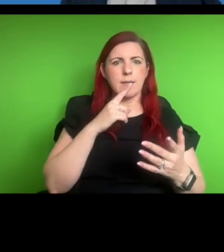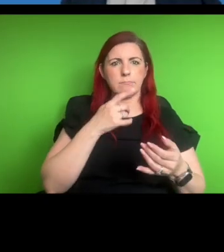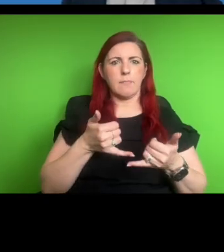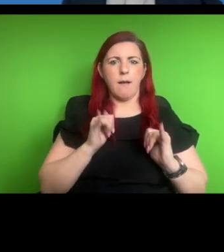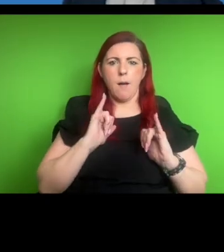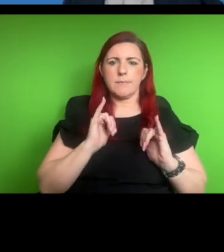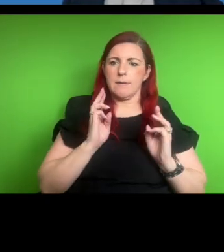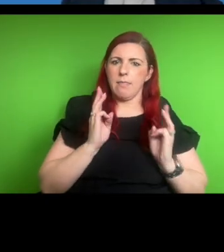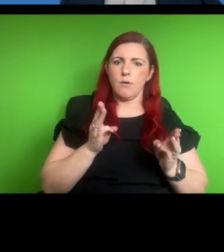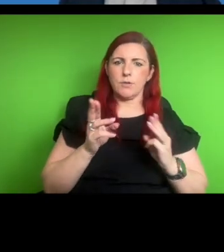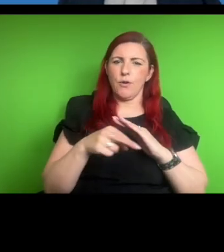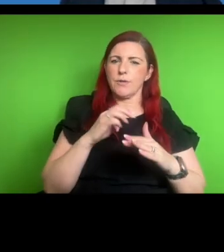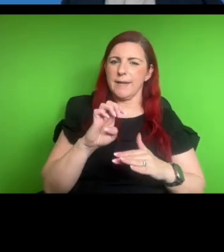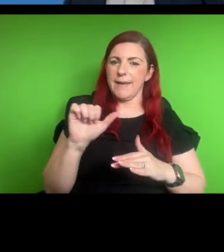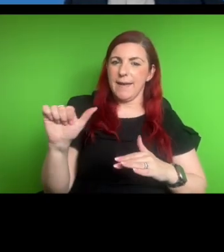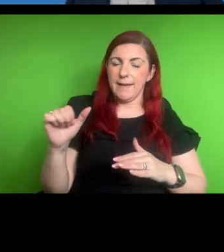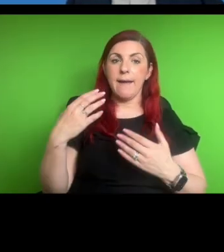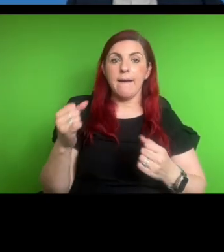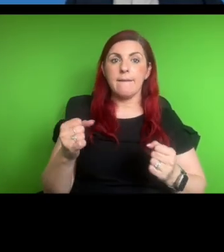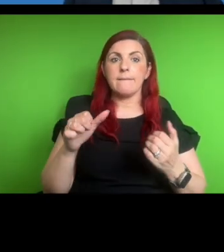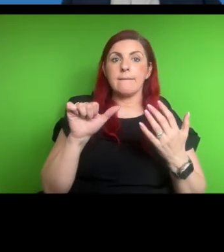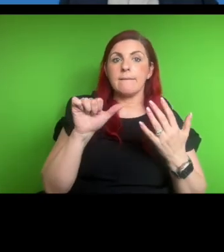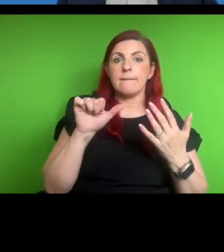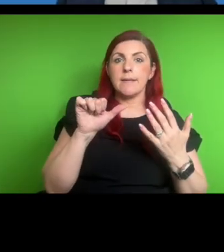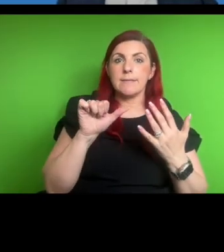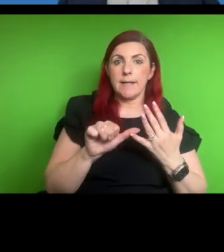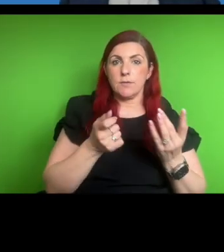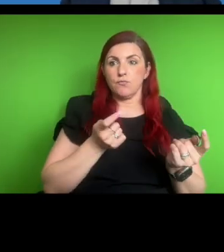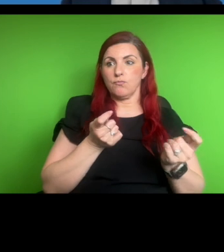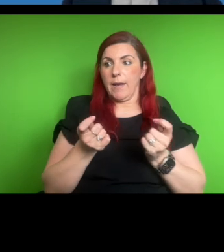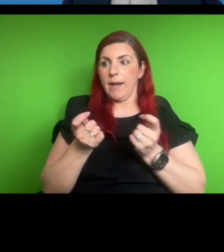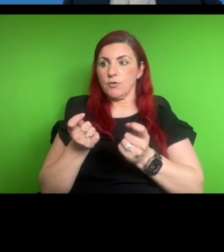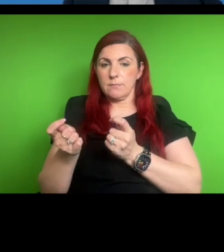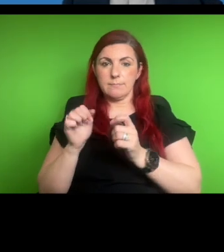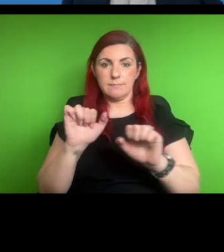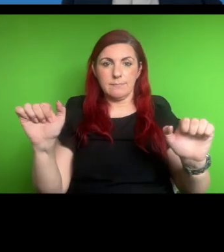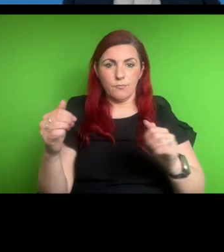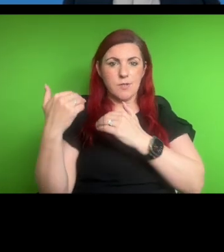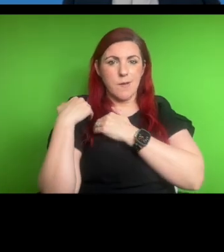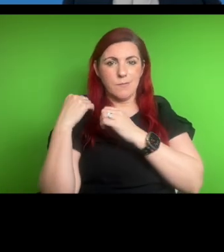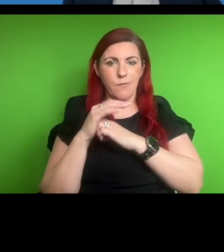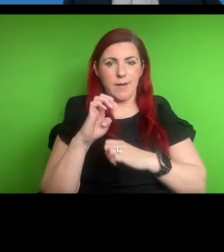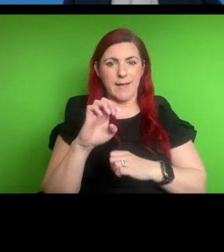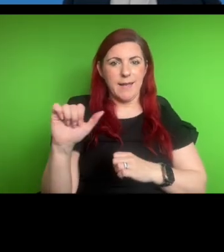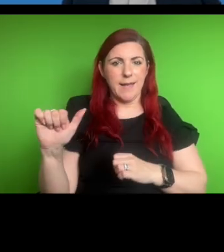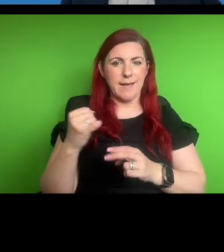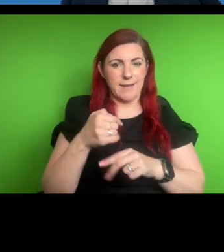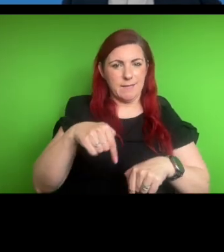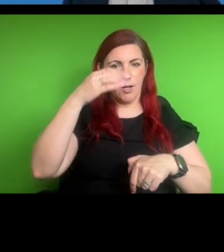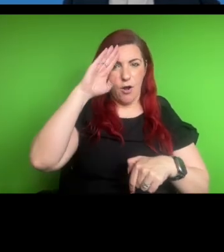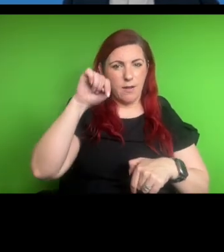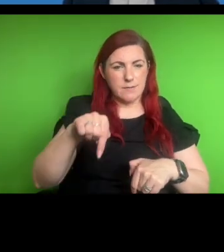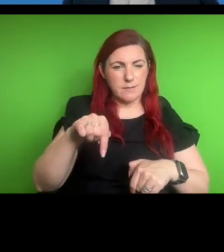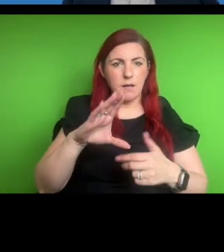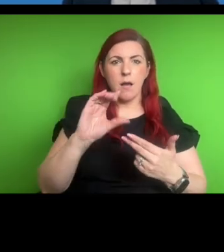6 regulators that have responsibilities under the EAA in Ireland. Comreg does not regulate the